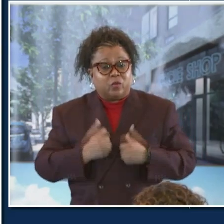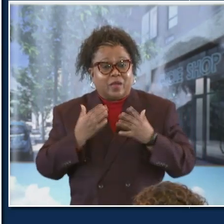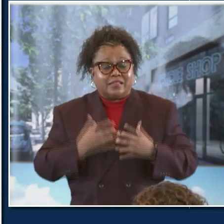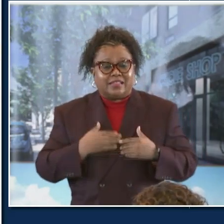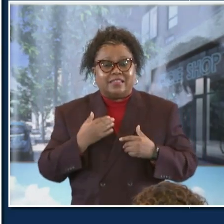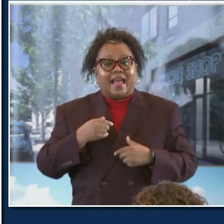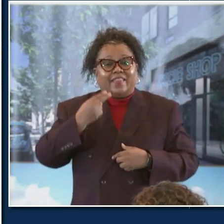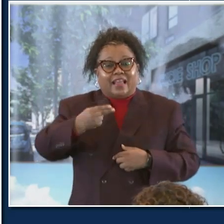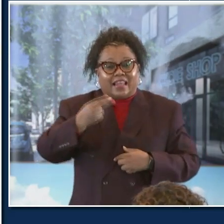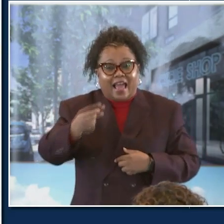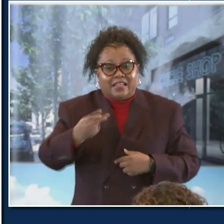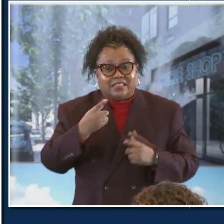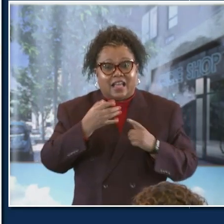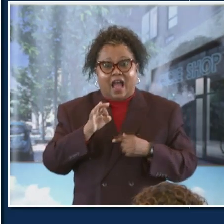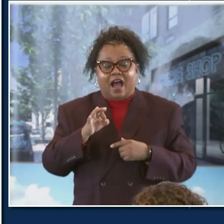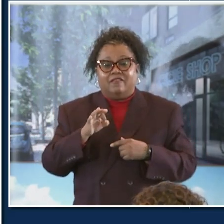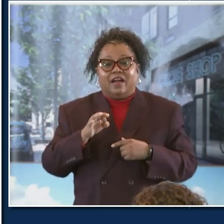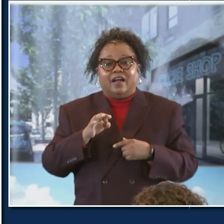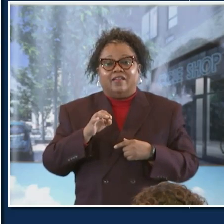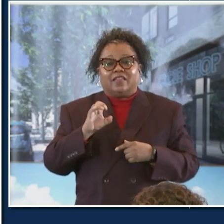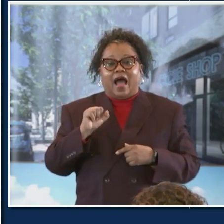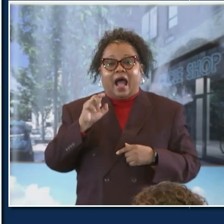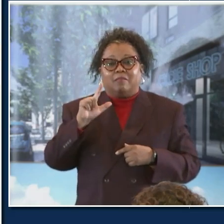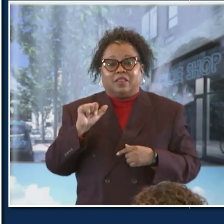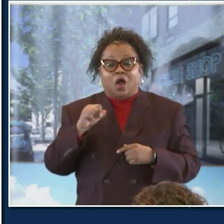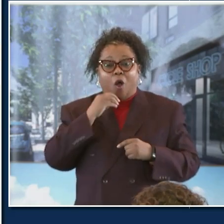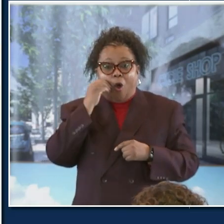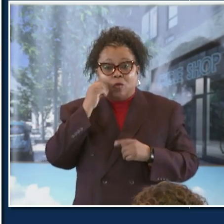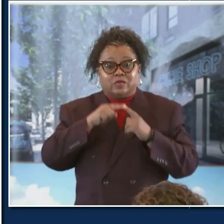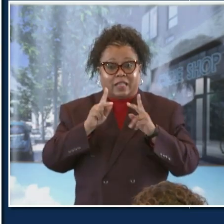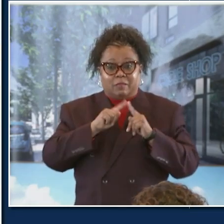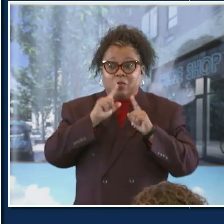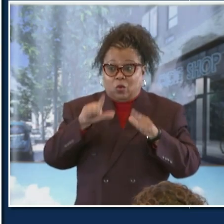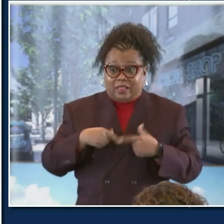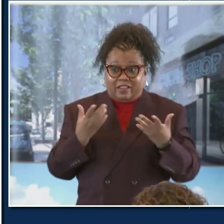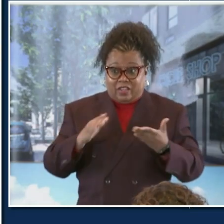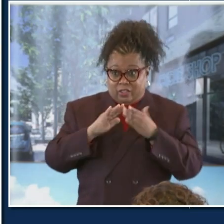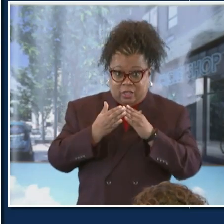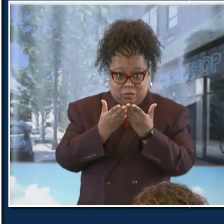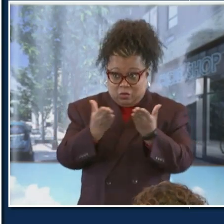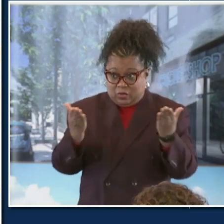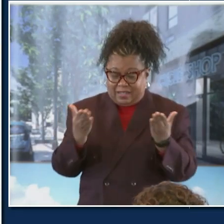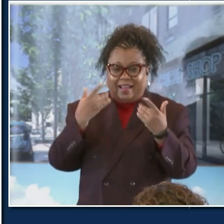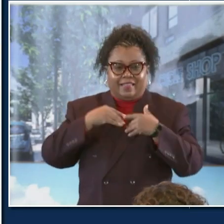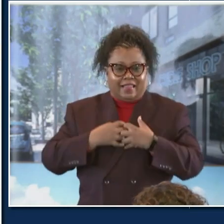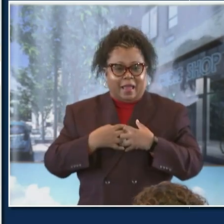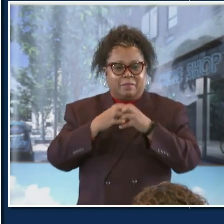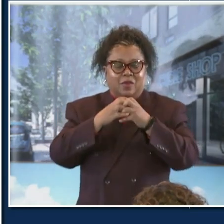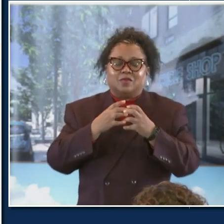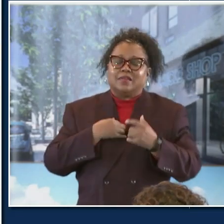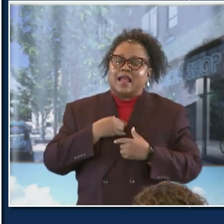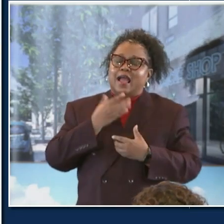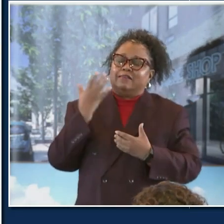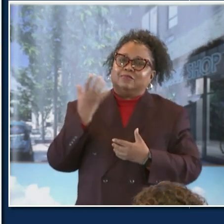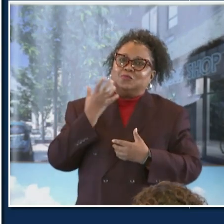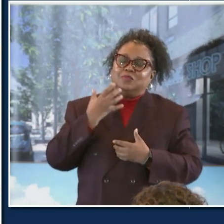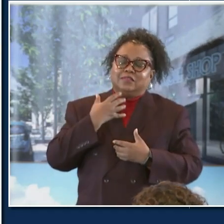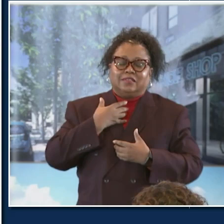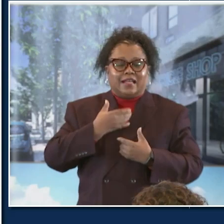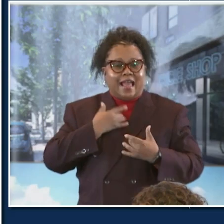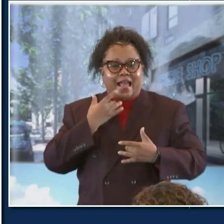and the legacy of the Abla homes and the people who lived here, the communities that they built. I am